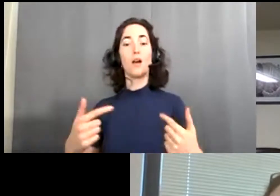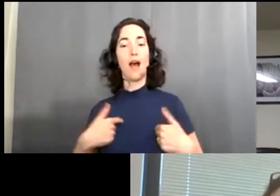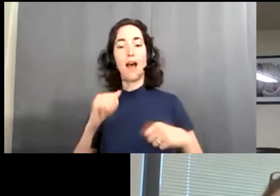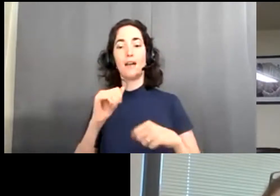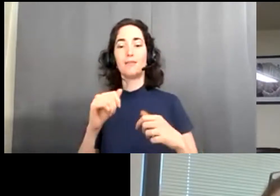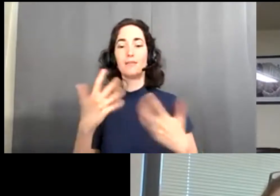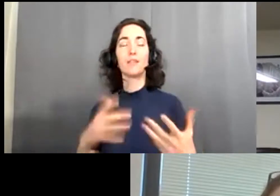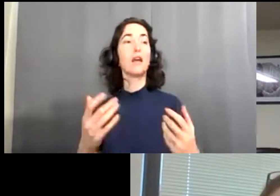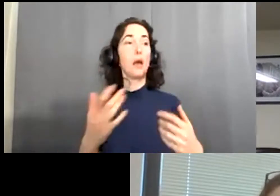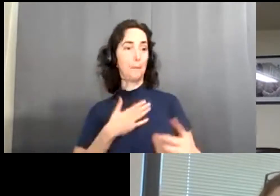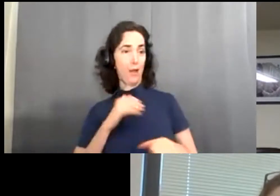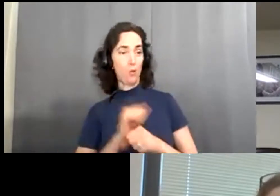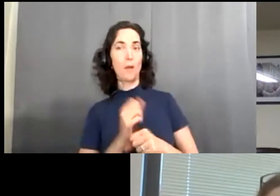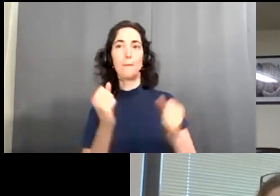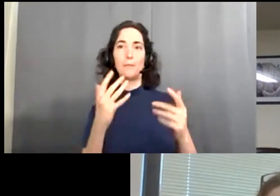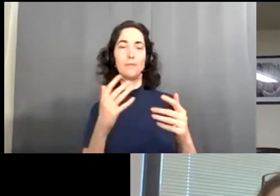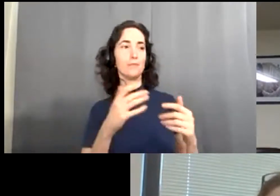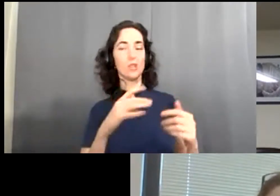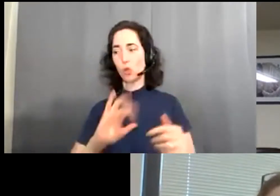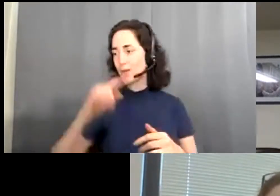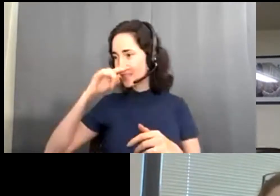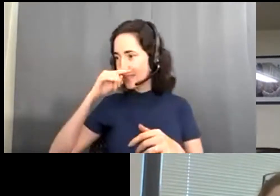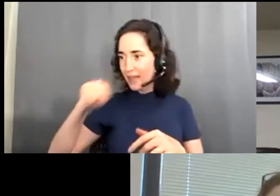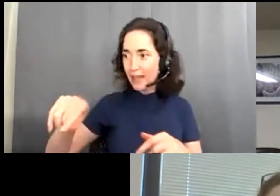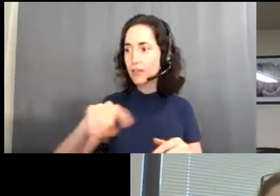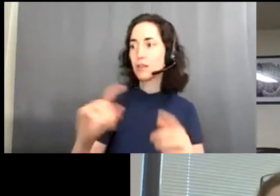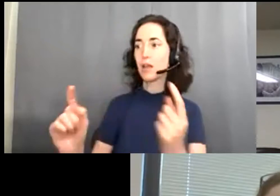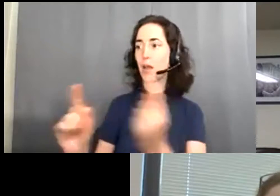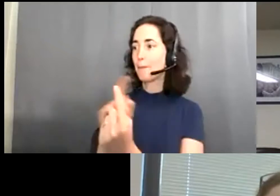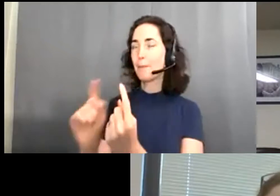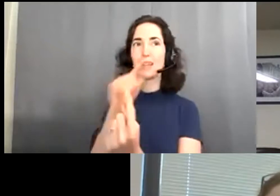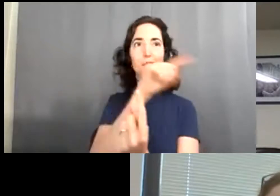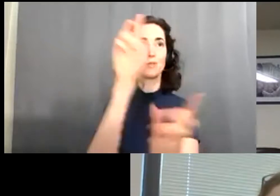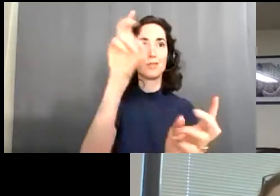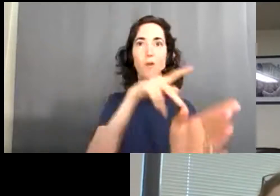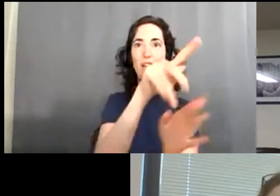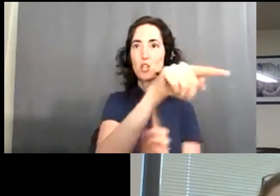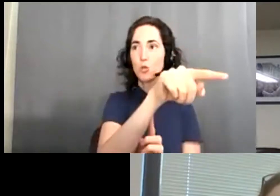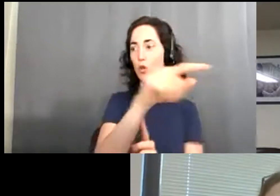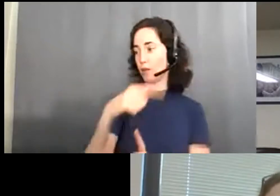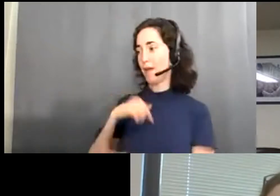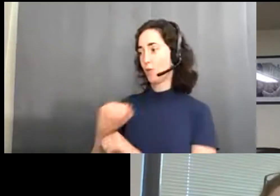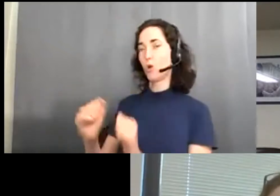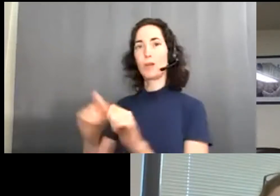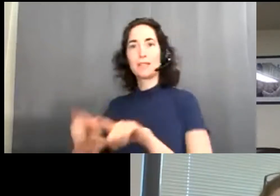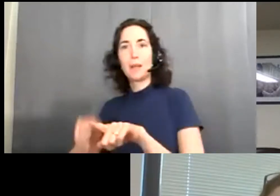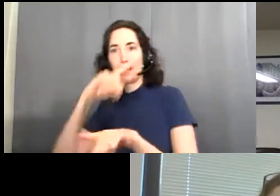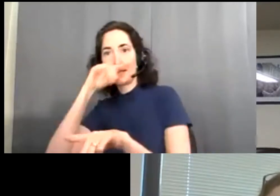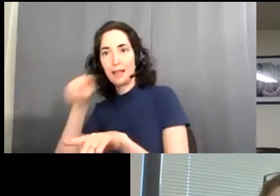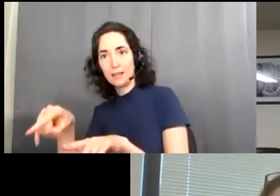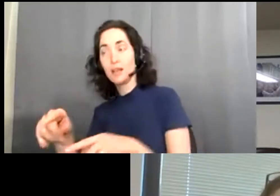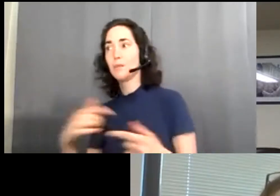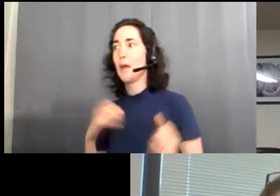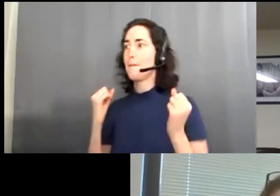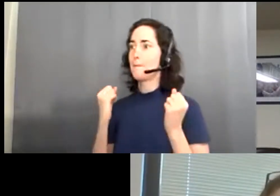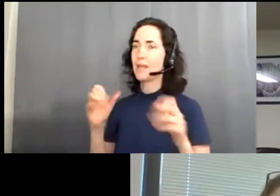a lot of overlap and work with a lot of these kids that are being seen by these professionals, and have had a lot of opportunity to